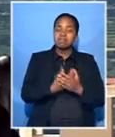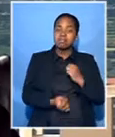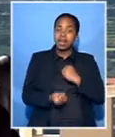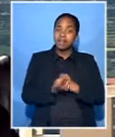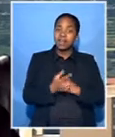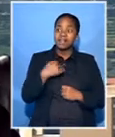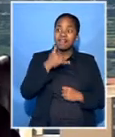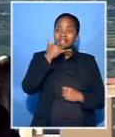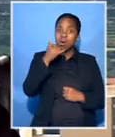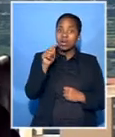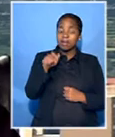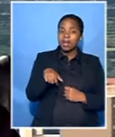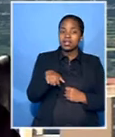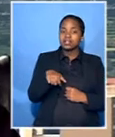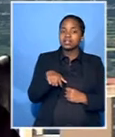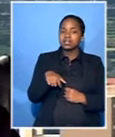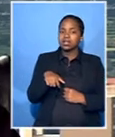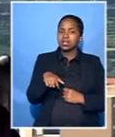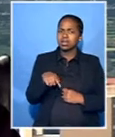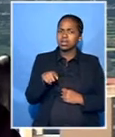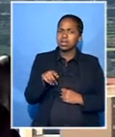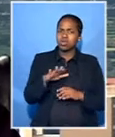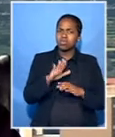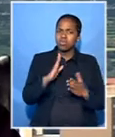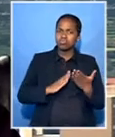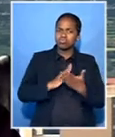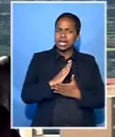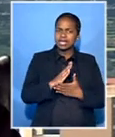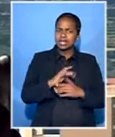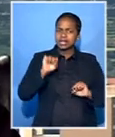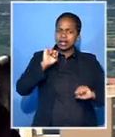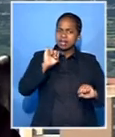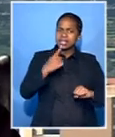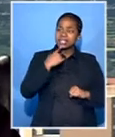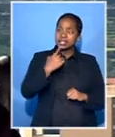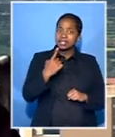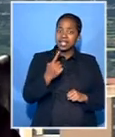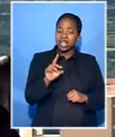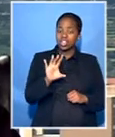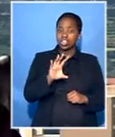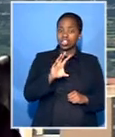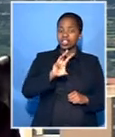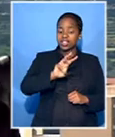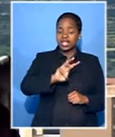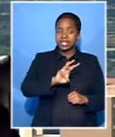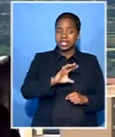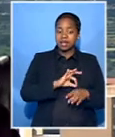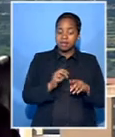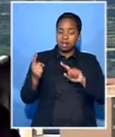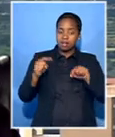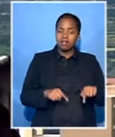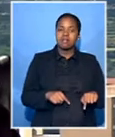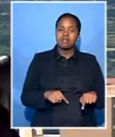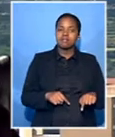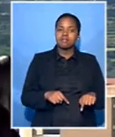I just called someone from the Right to Know campaign. They were planning to come through here on Thursday to